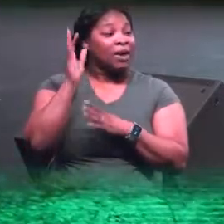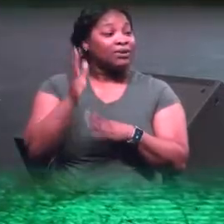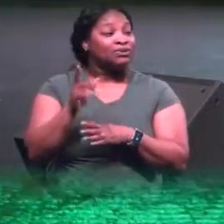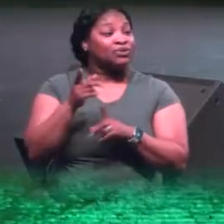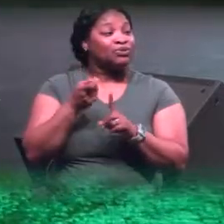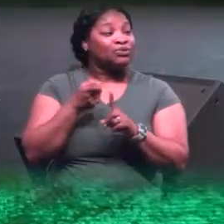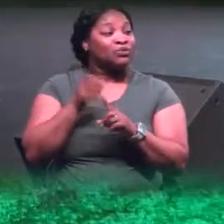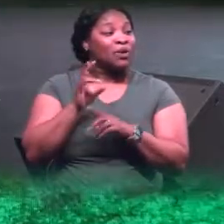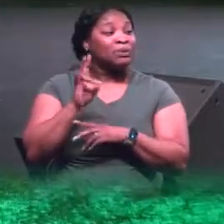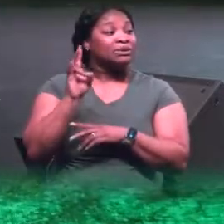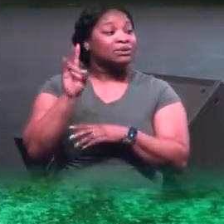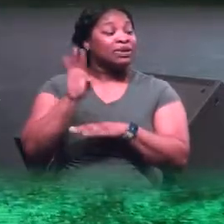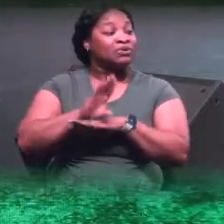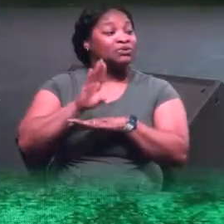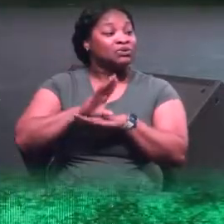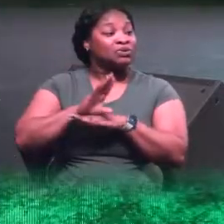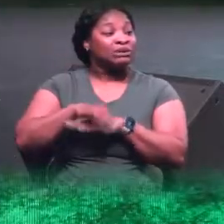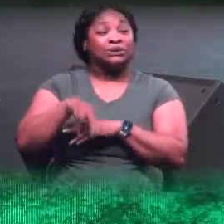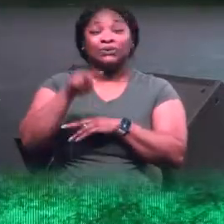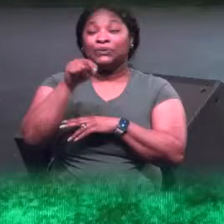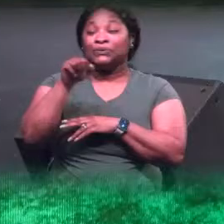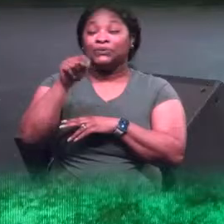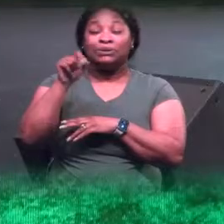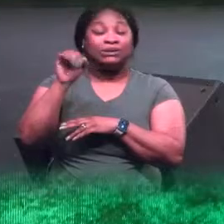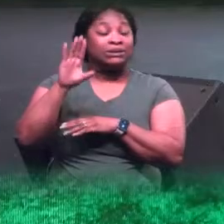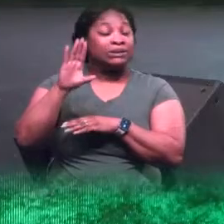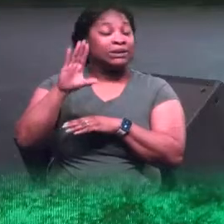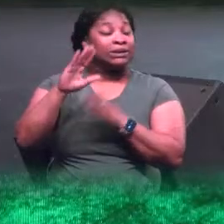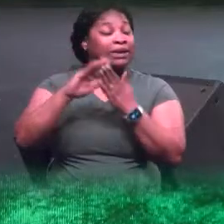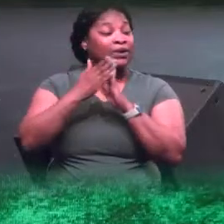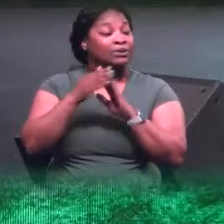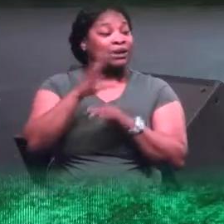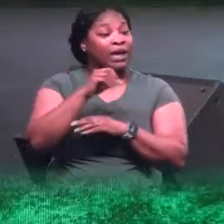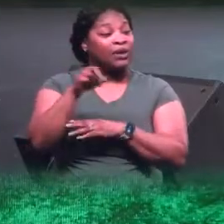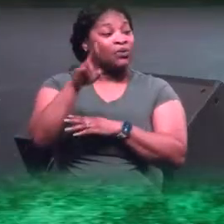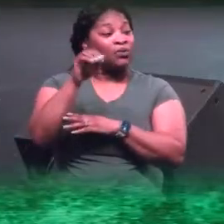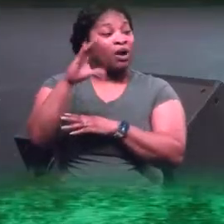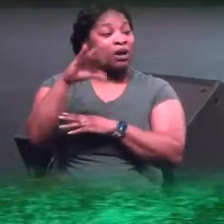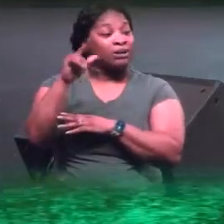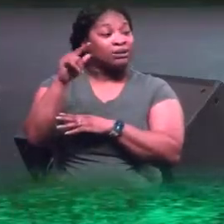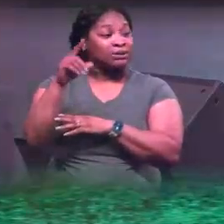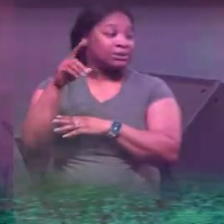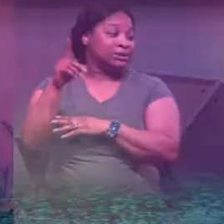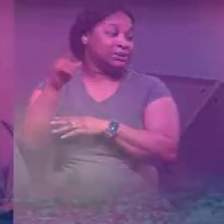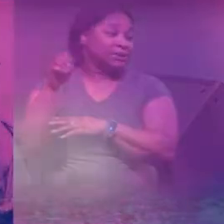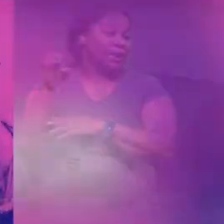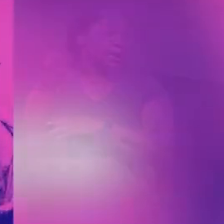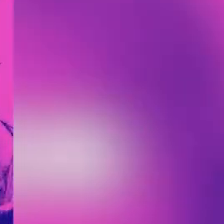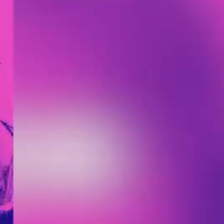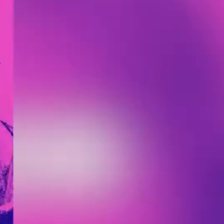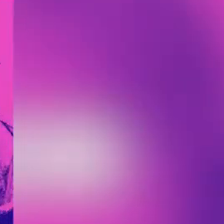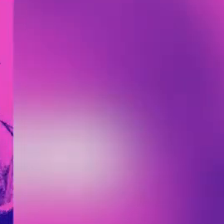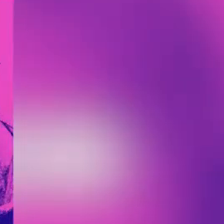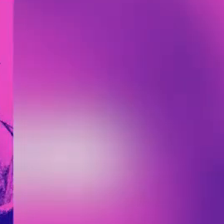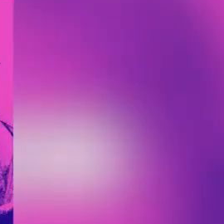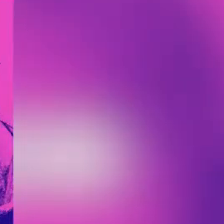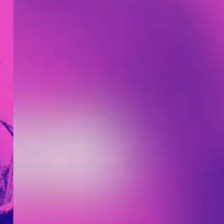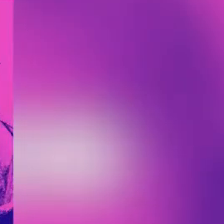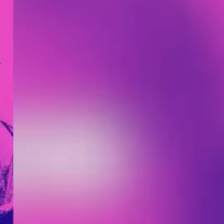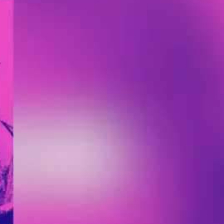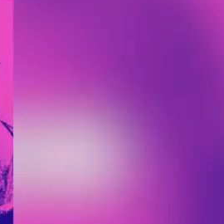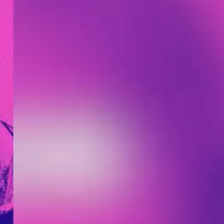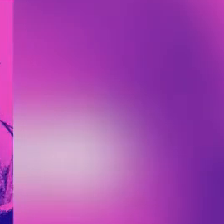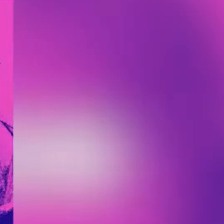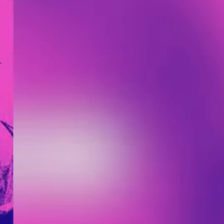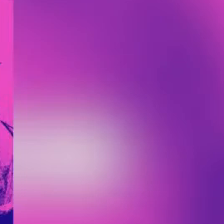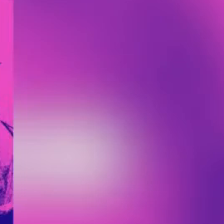from 7 churches in Newton County and Rockdale County. At least 7 pastors, at least 7 churches. As many